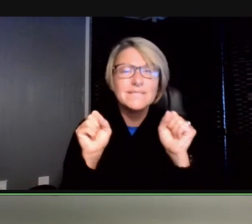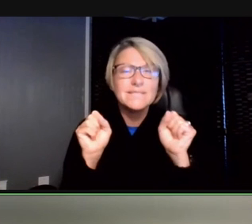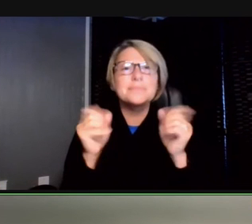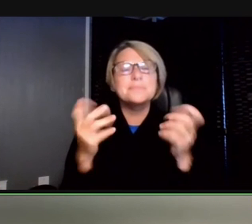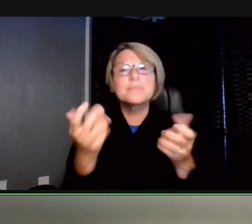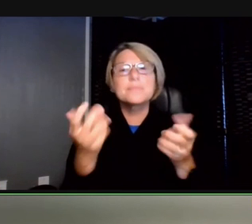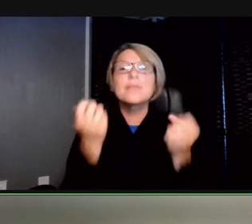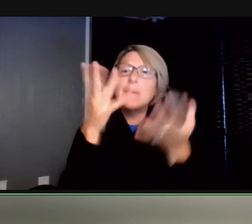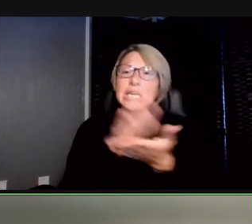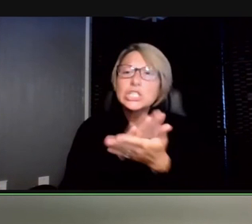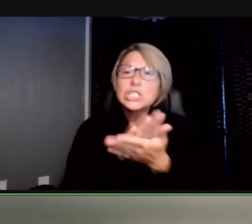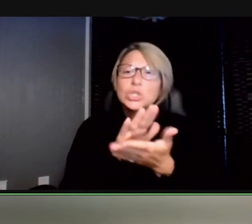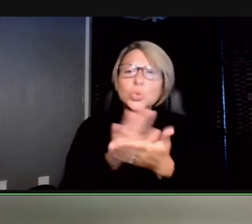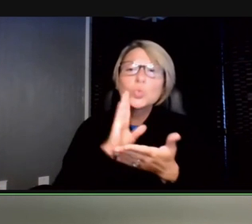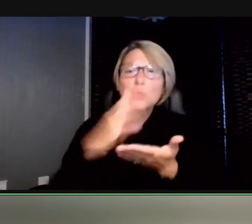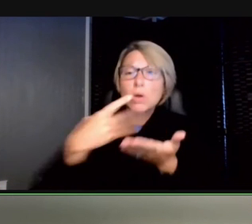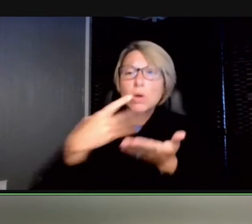parents,